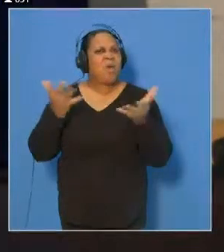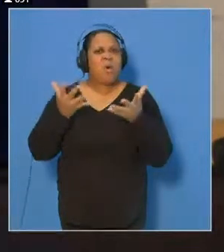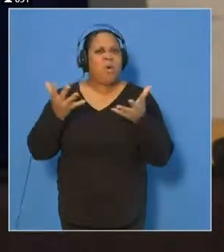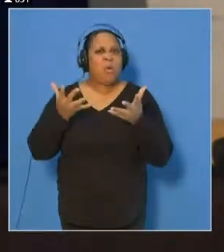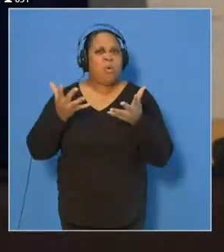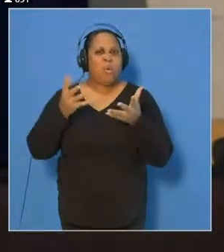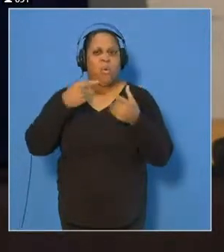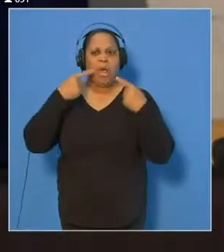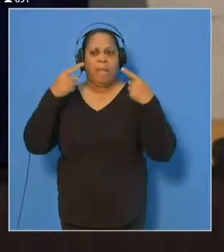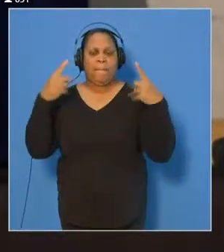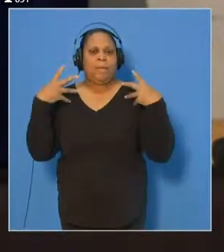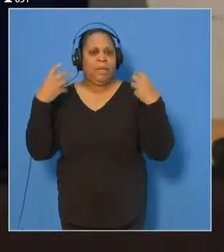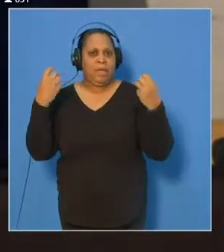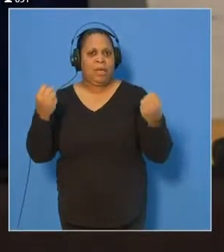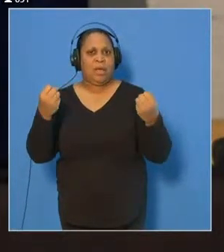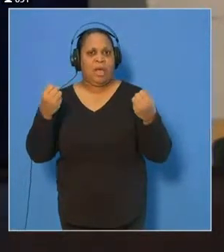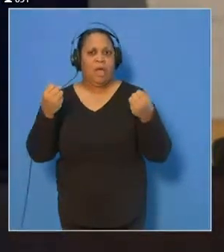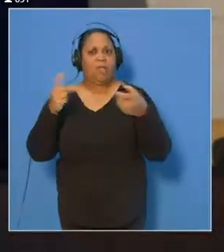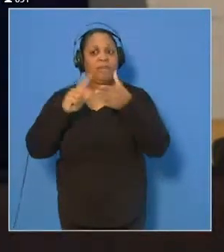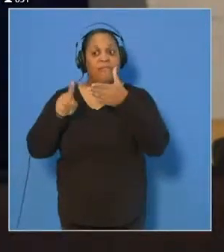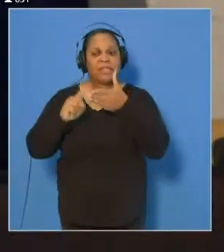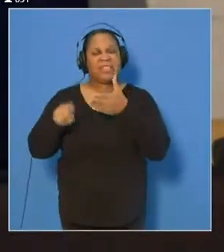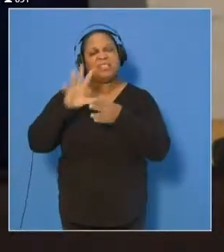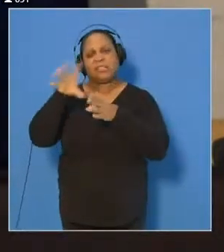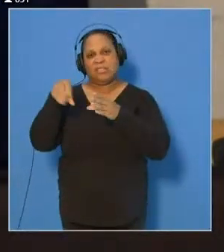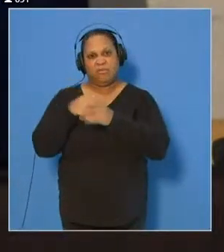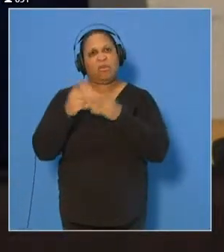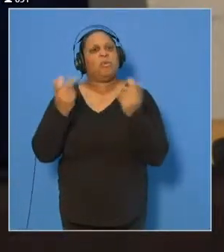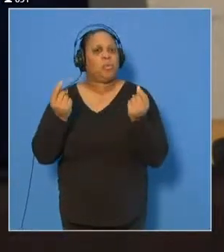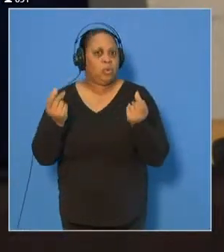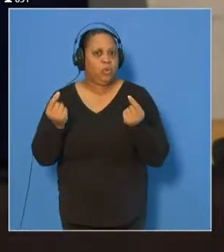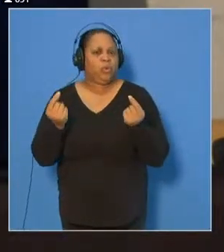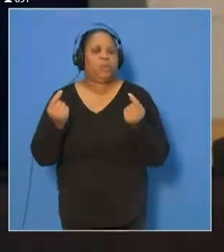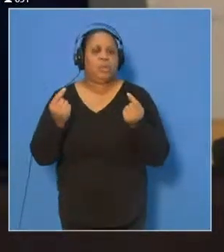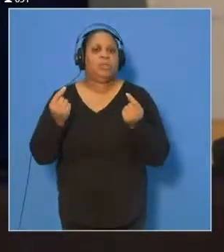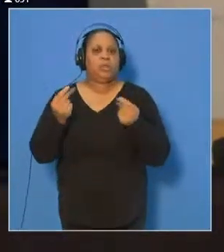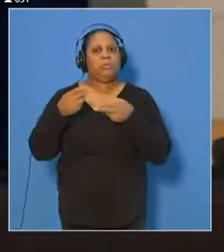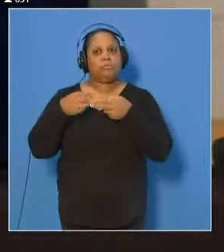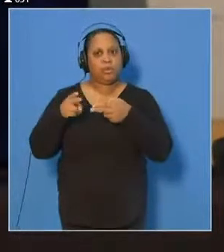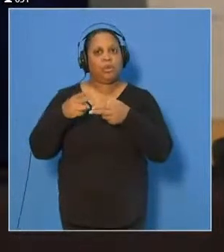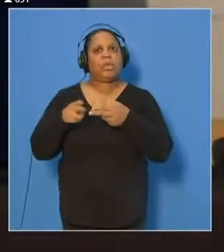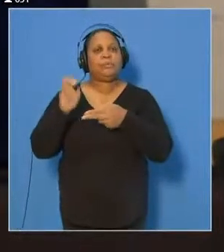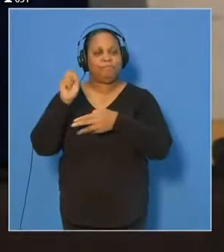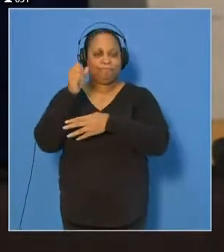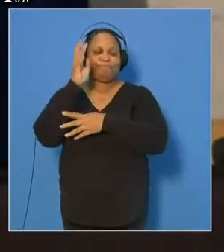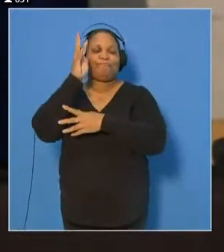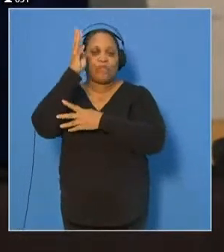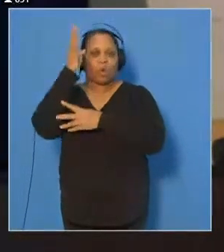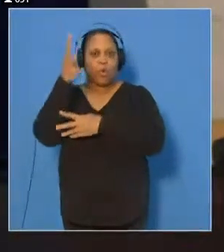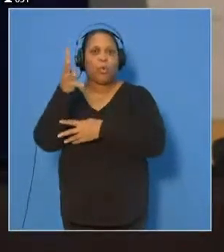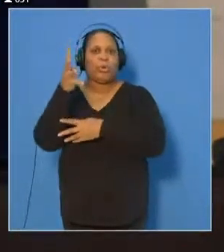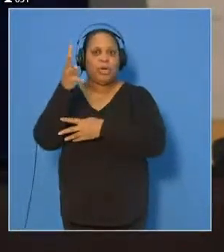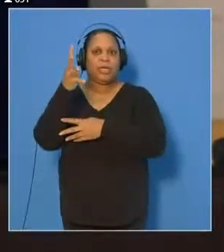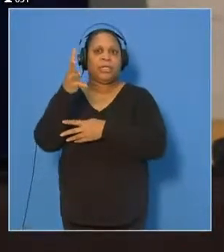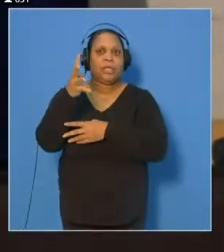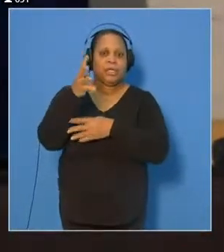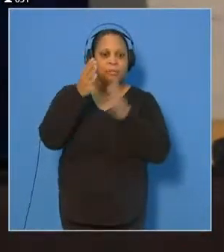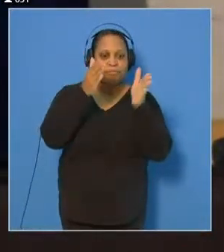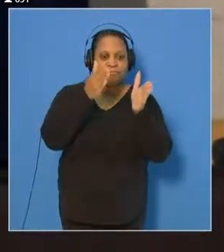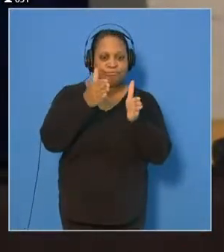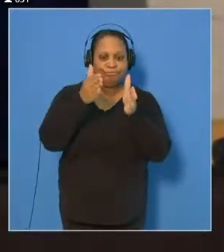health outbreak investigation involves. And so very shortly, we are creating a series of